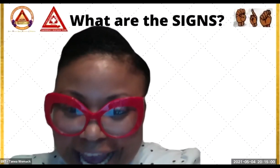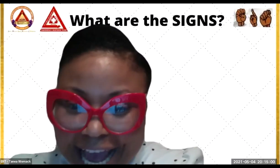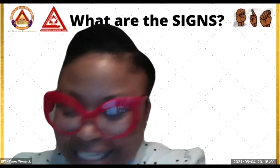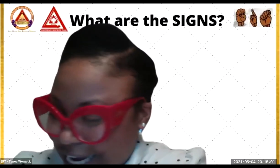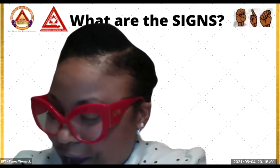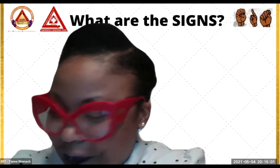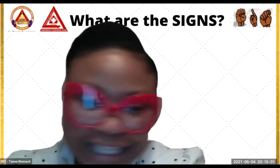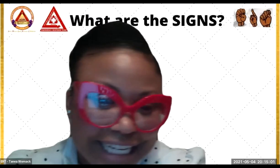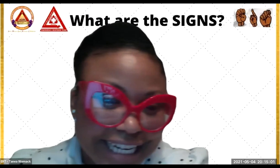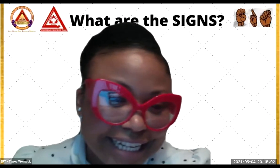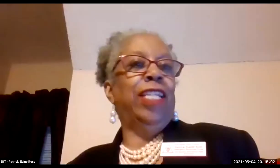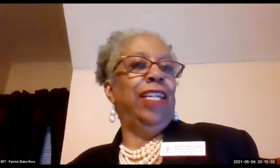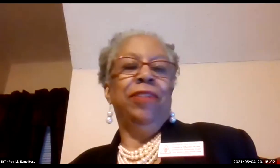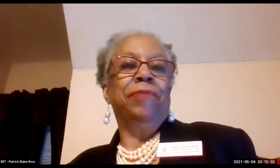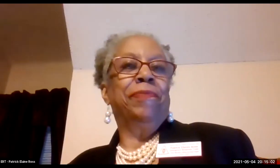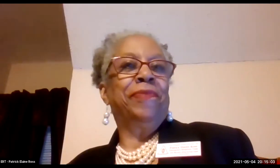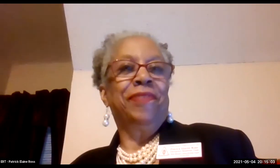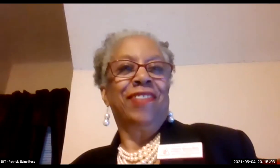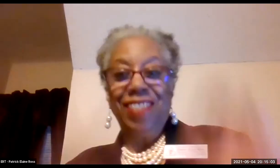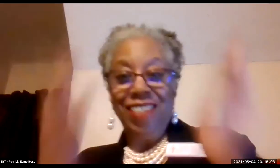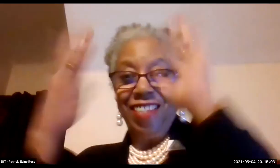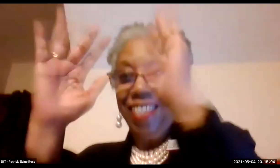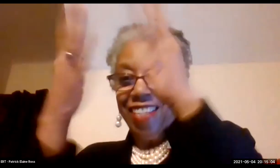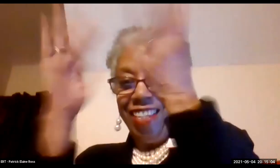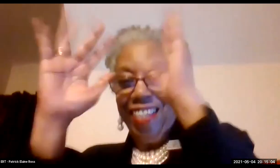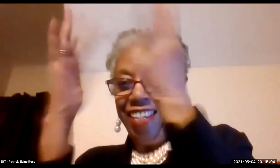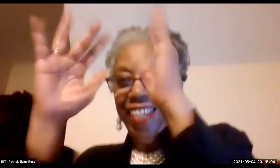Mosey has Saxton, ERT.